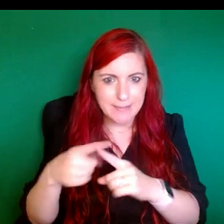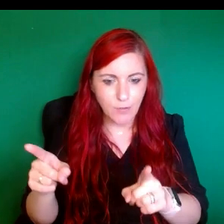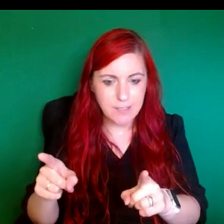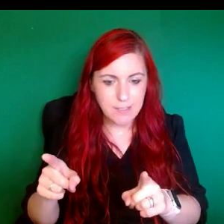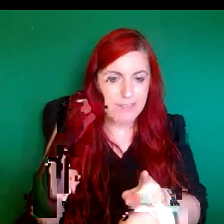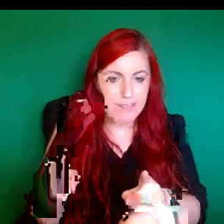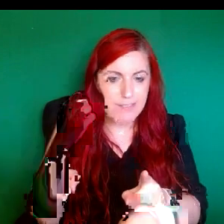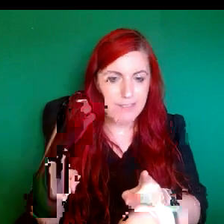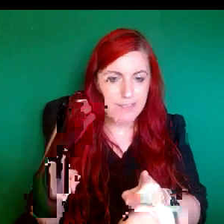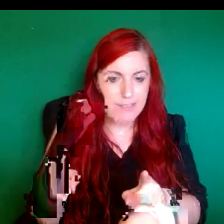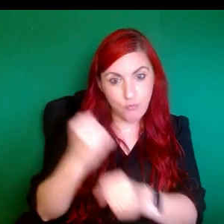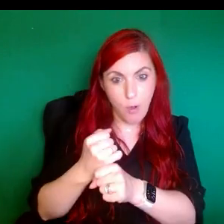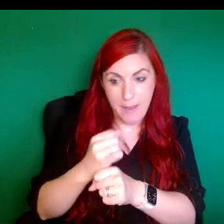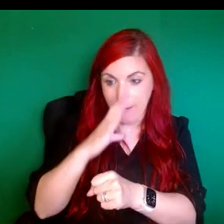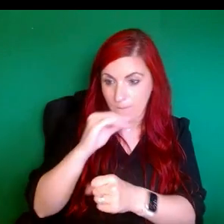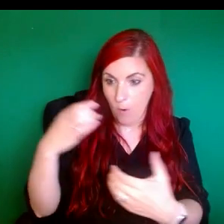make a difference.